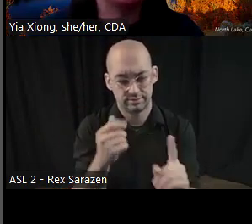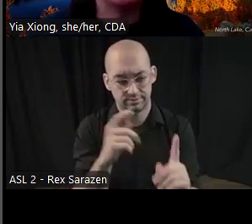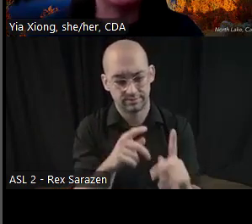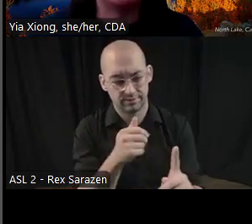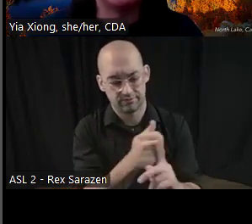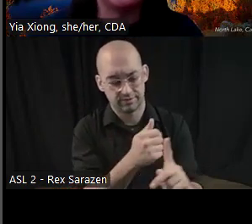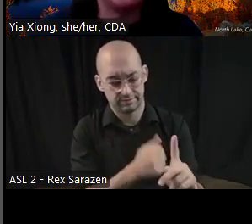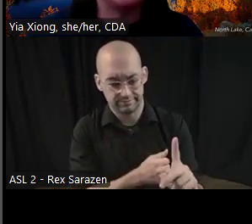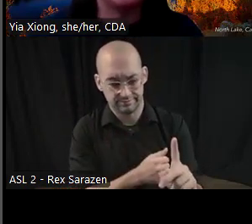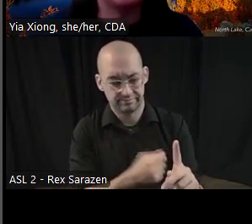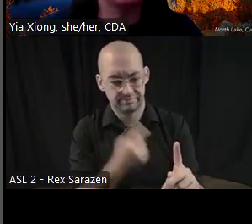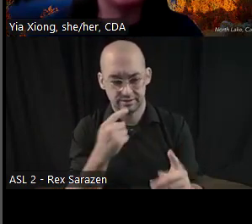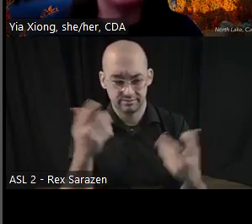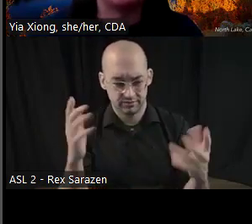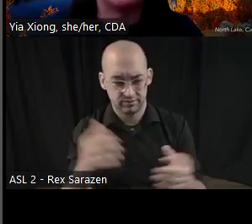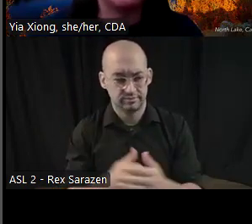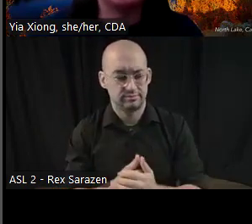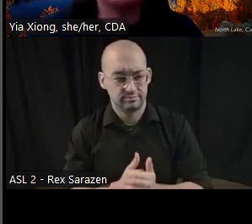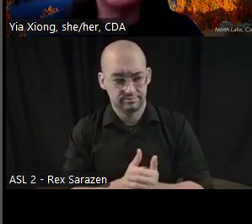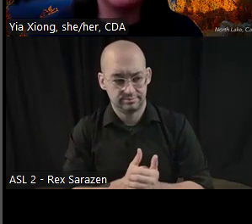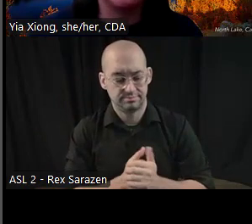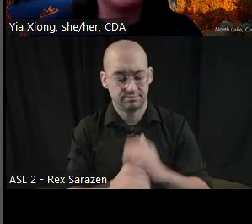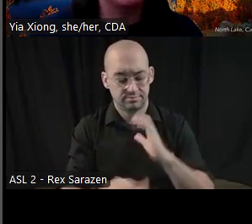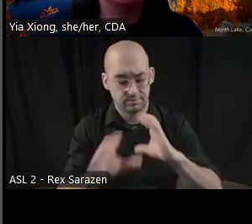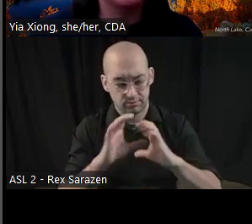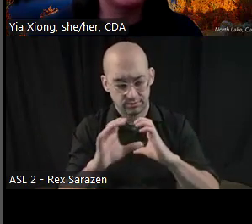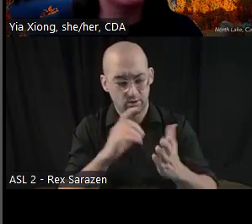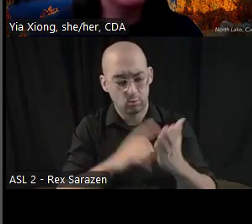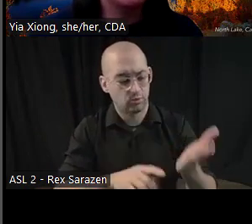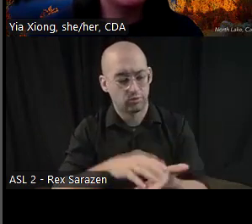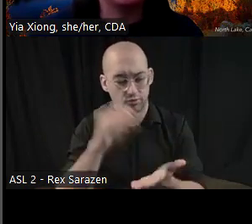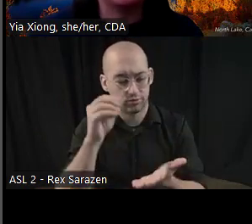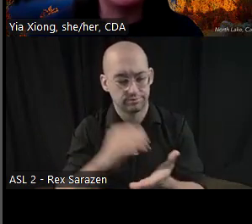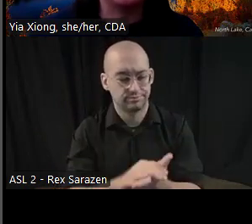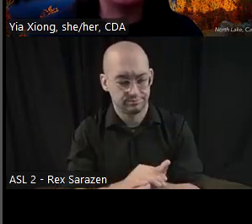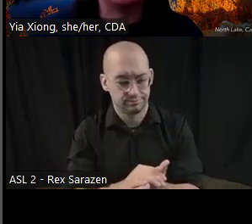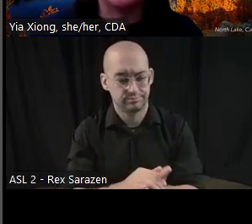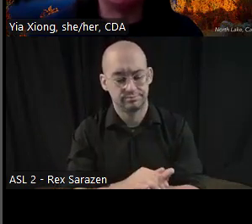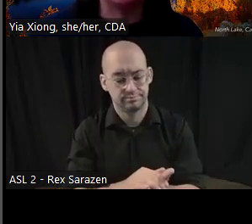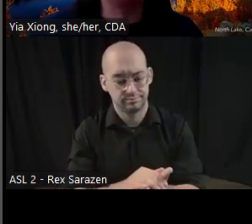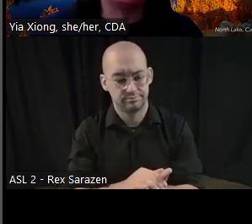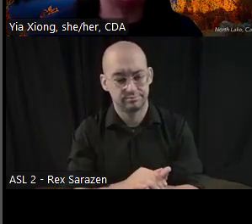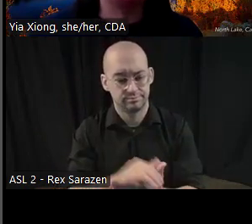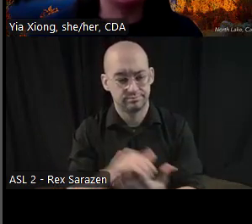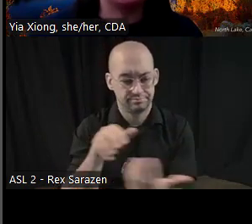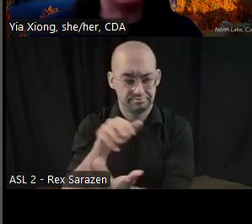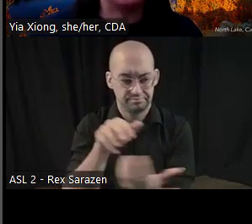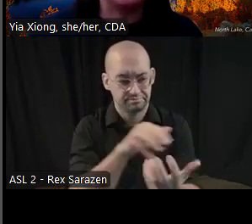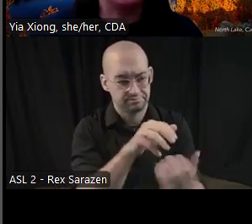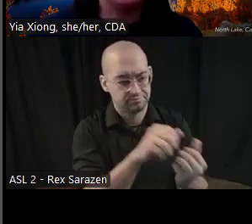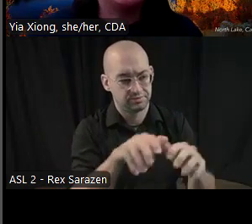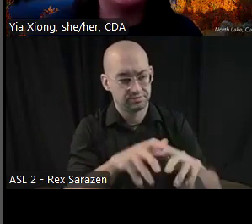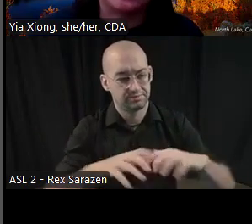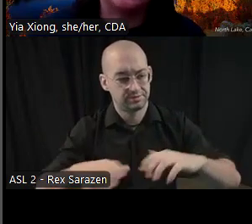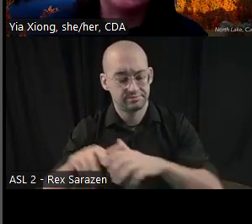mentioned earlier, just communicating the learnings and elevate issues between all the committees, and then also developing